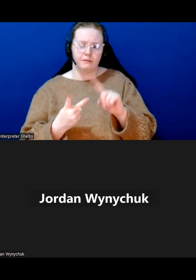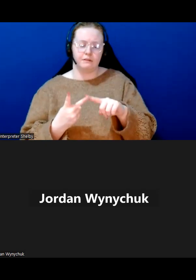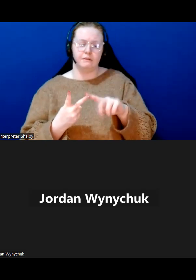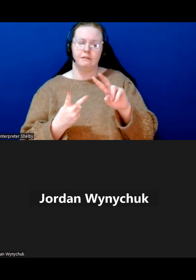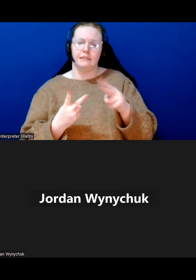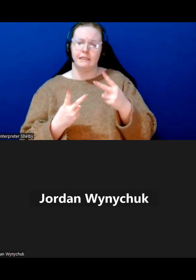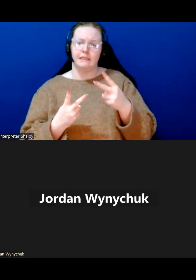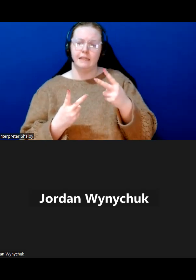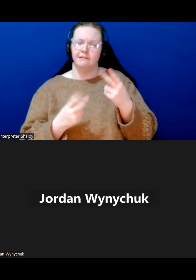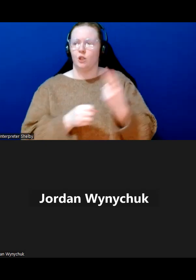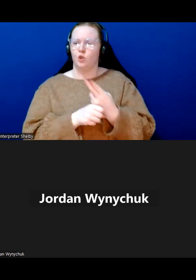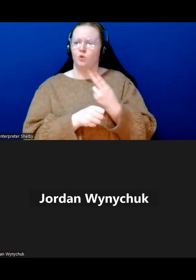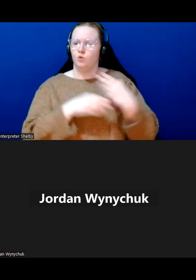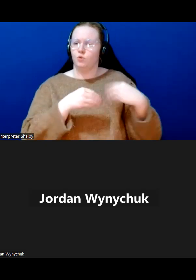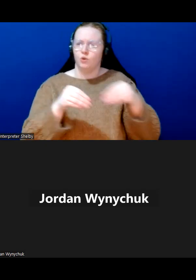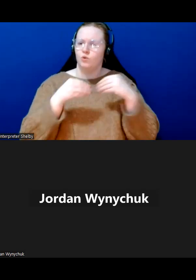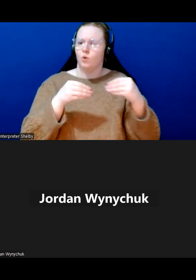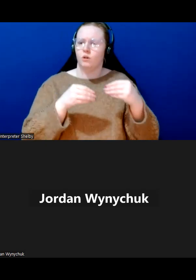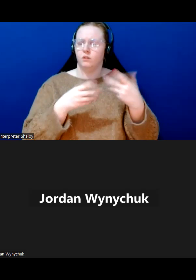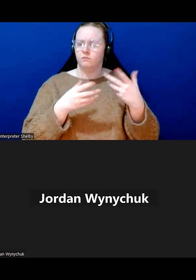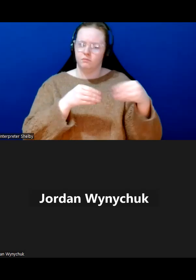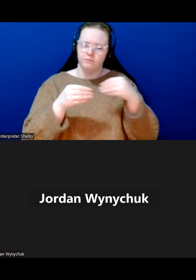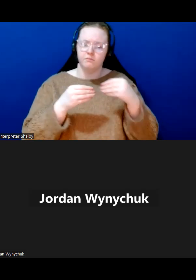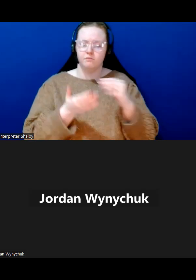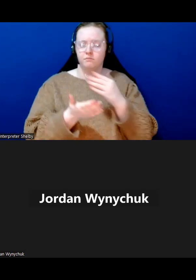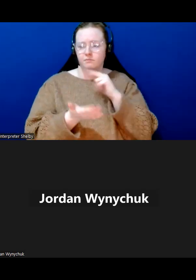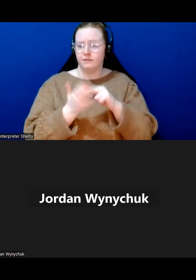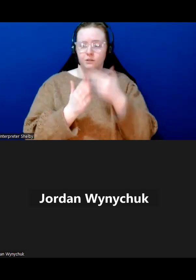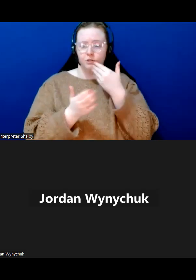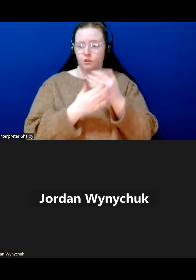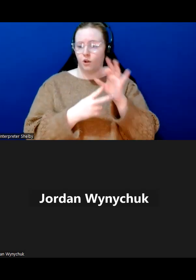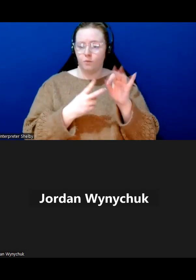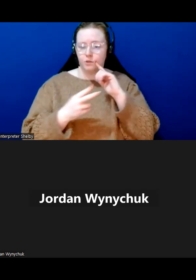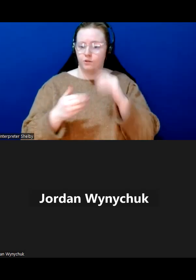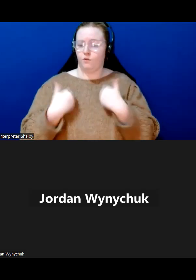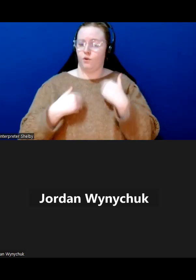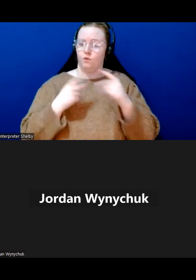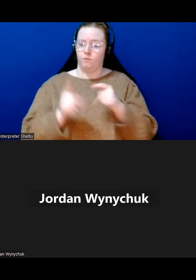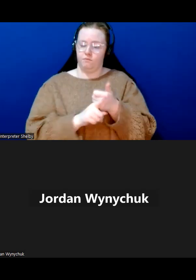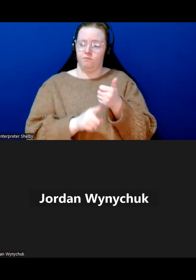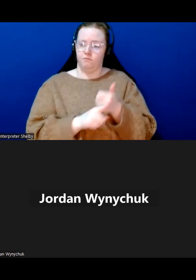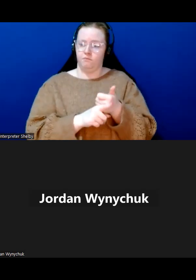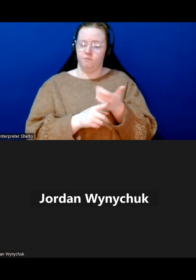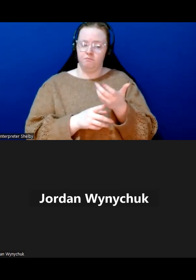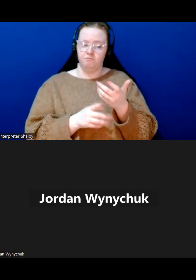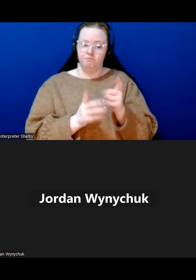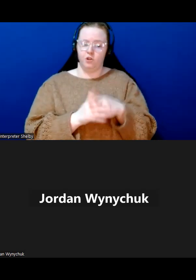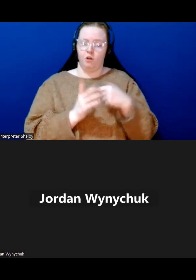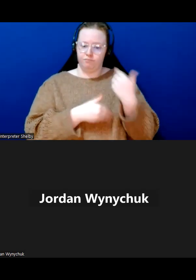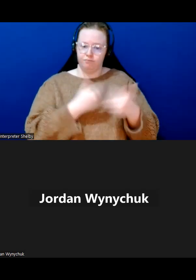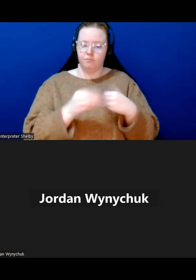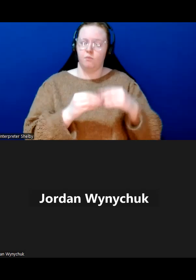great initiatives that are giving youth opportunities to get back on their feet and transition into other forms of